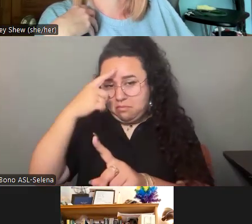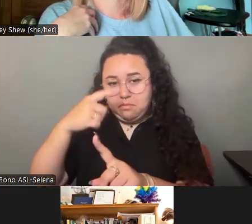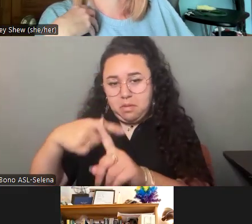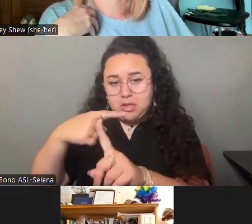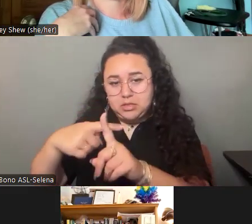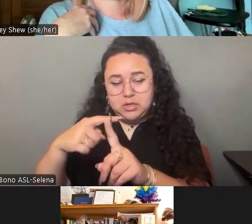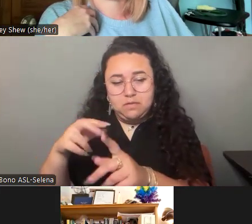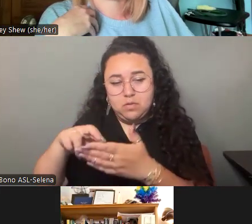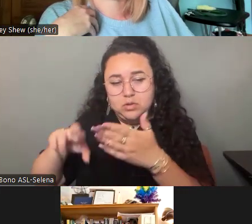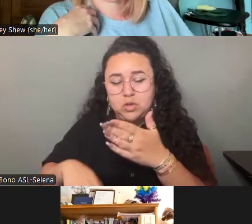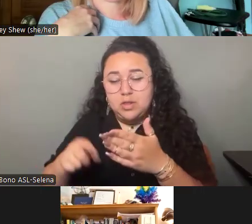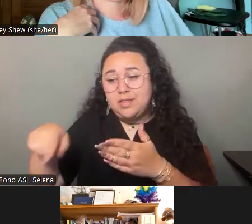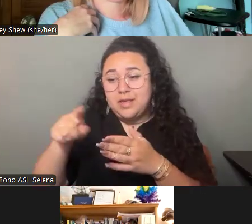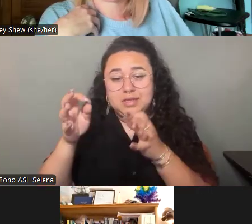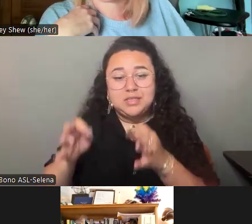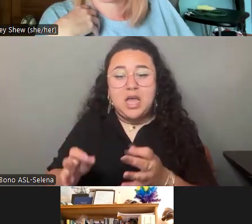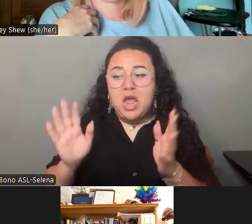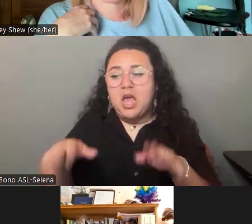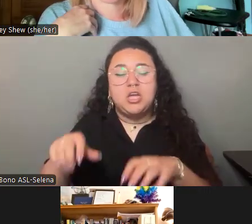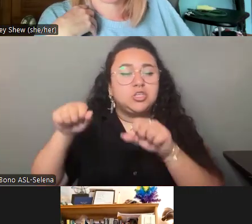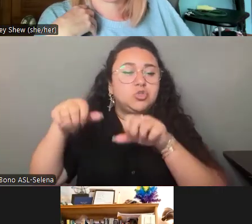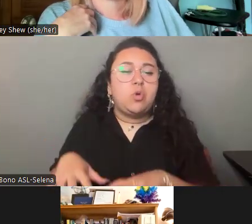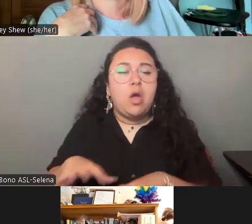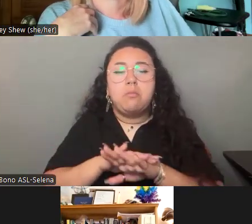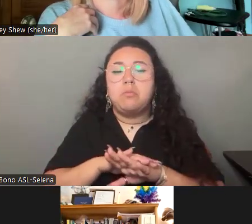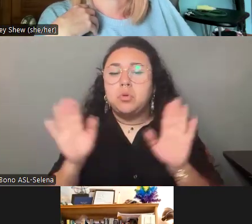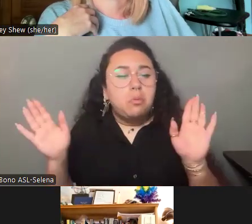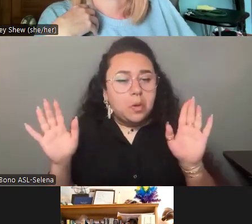so when they decided that the trial was over and that they wouldn't be